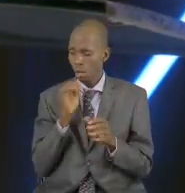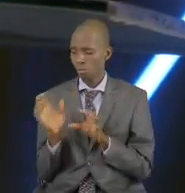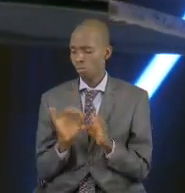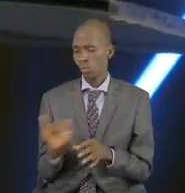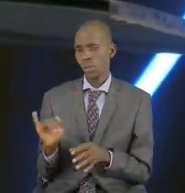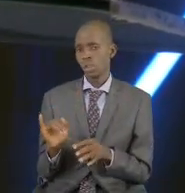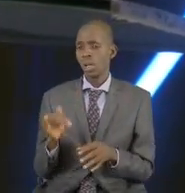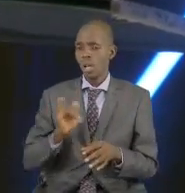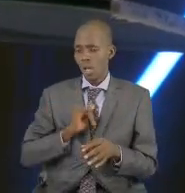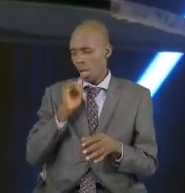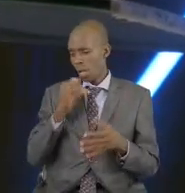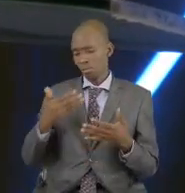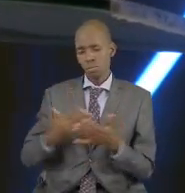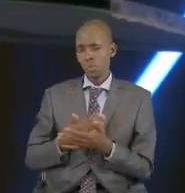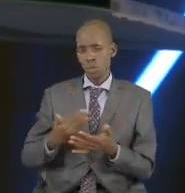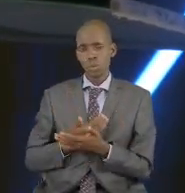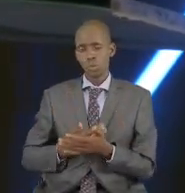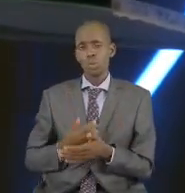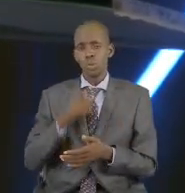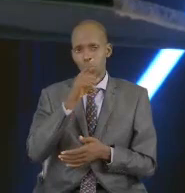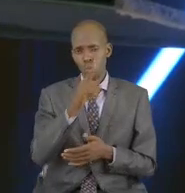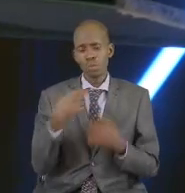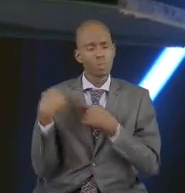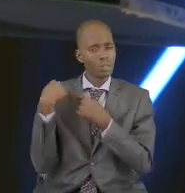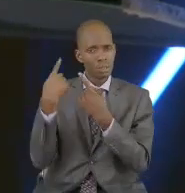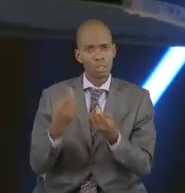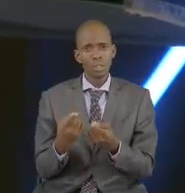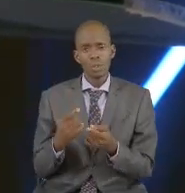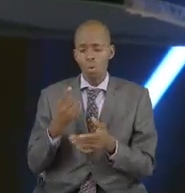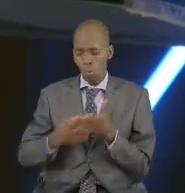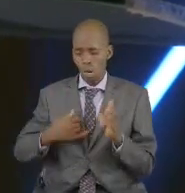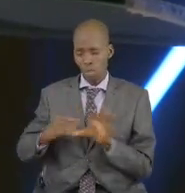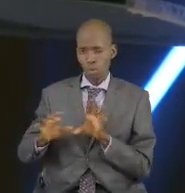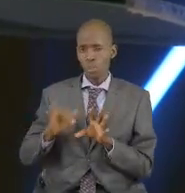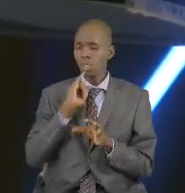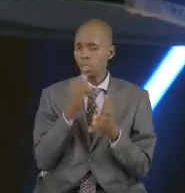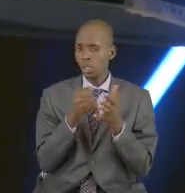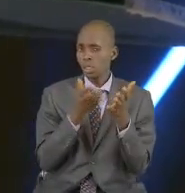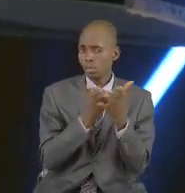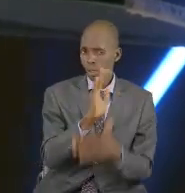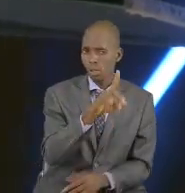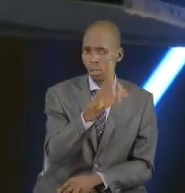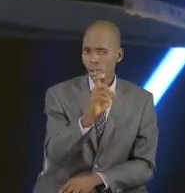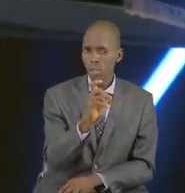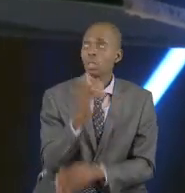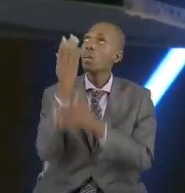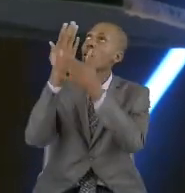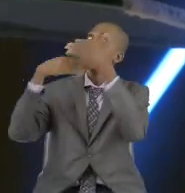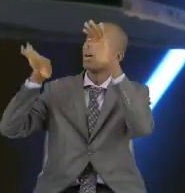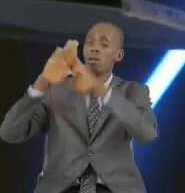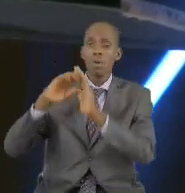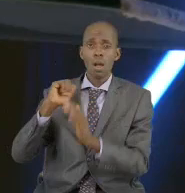been there with me. Is this recognized by heaven? Is this approved of you